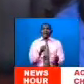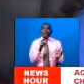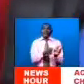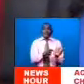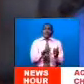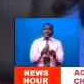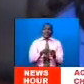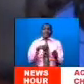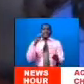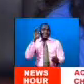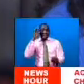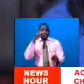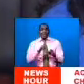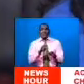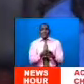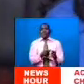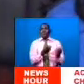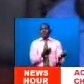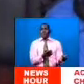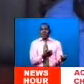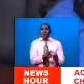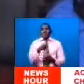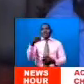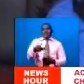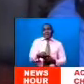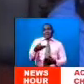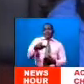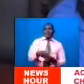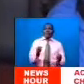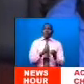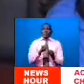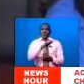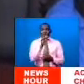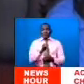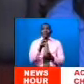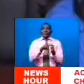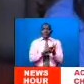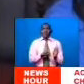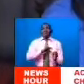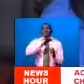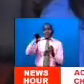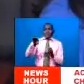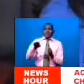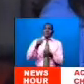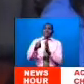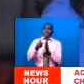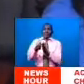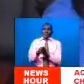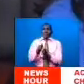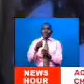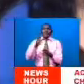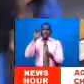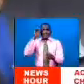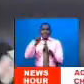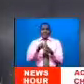the Chinese side is willing to invite more African reporters to cover China and also